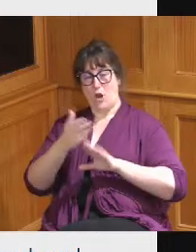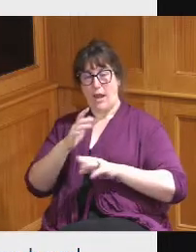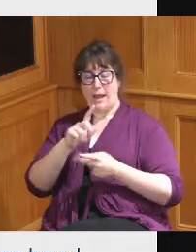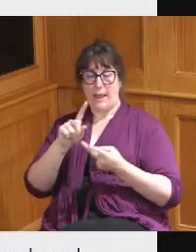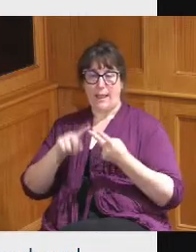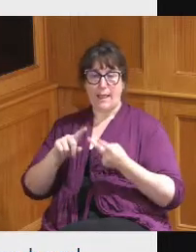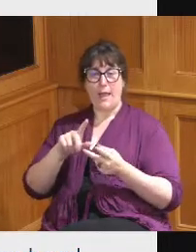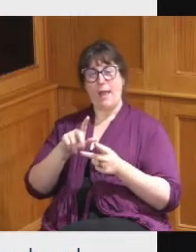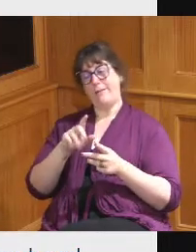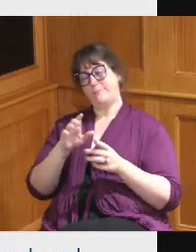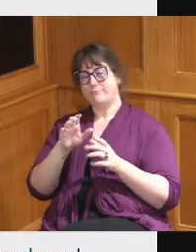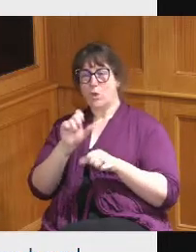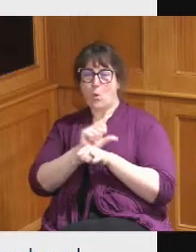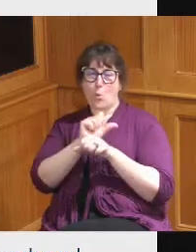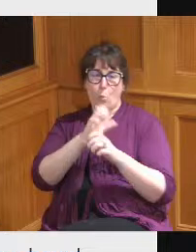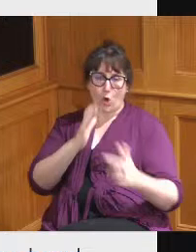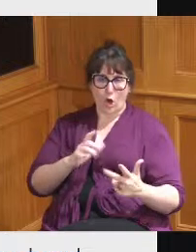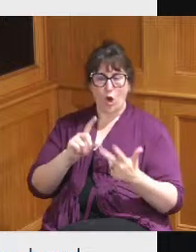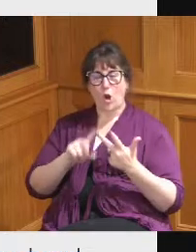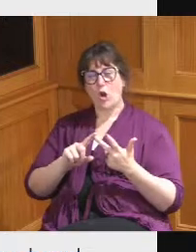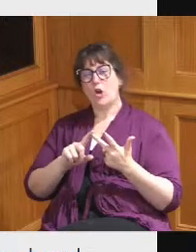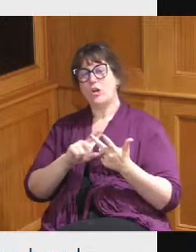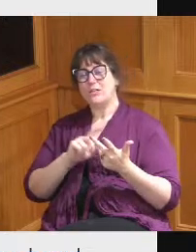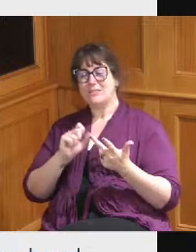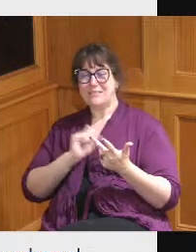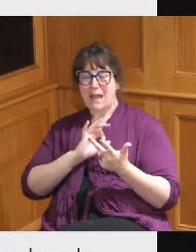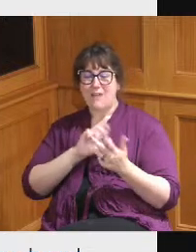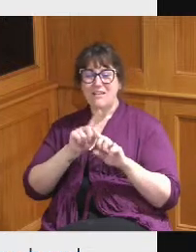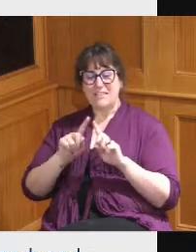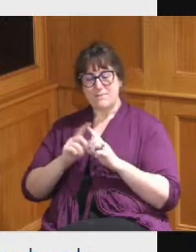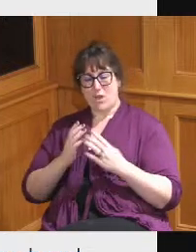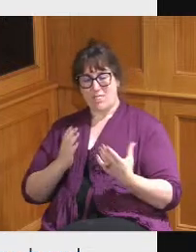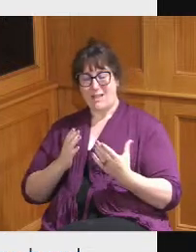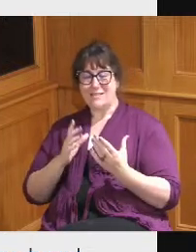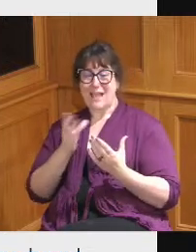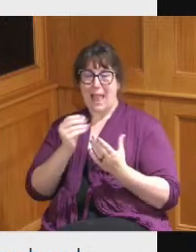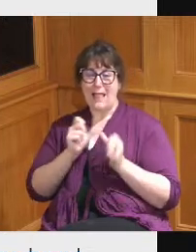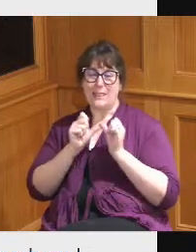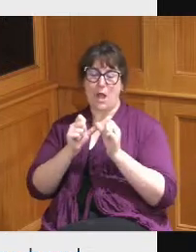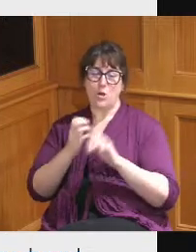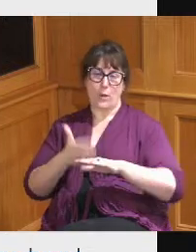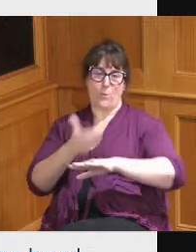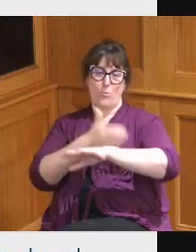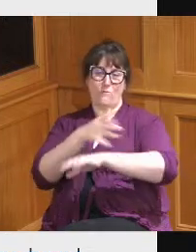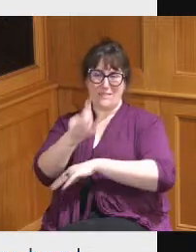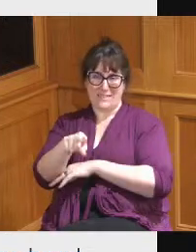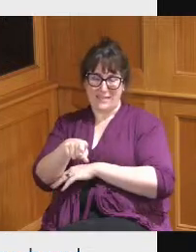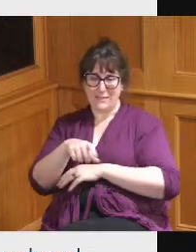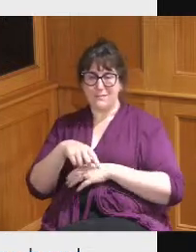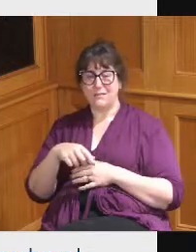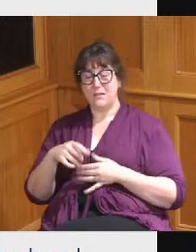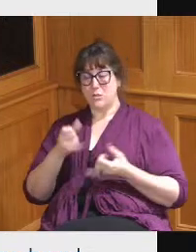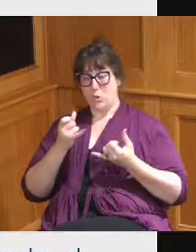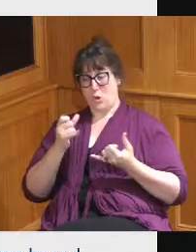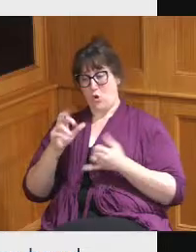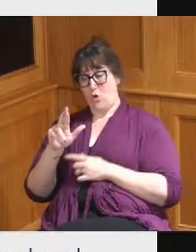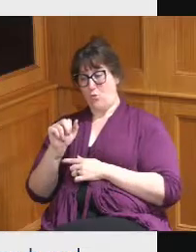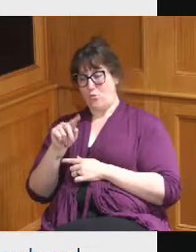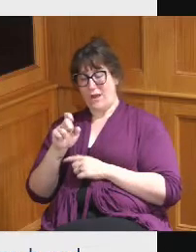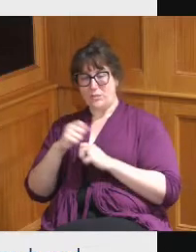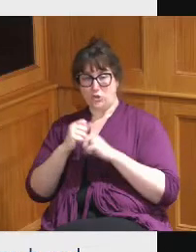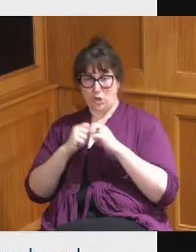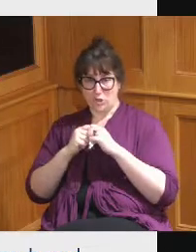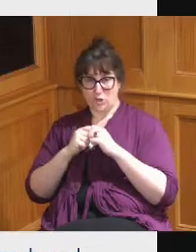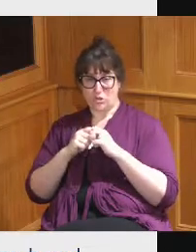personnel, the maintenance of the assets, and the ongoing capital improvements. So the existing rate structure consists